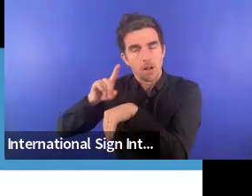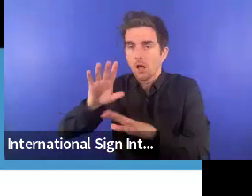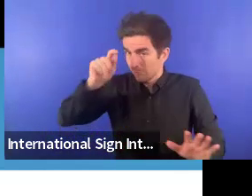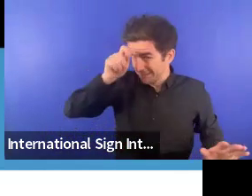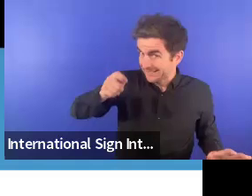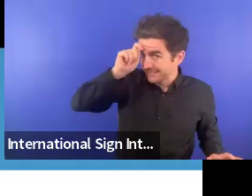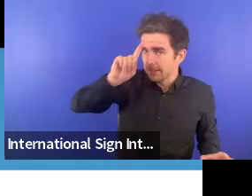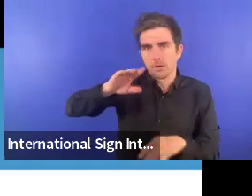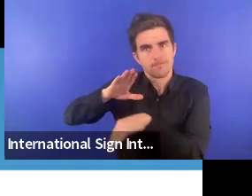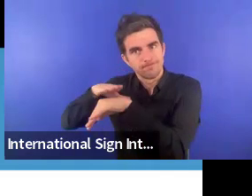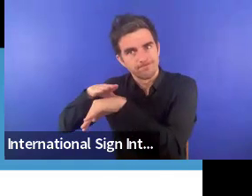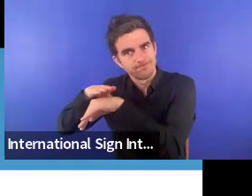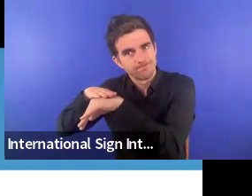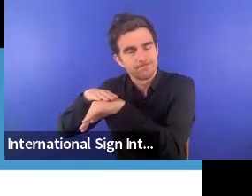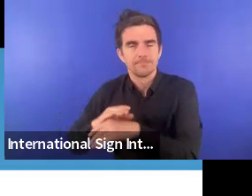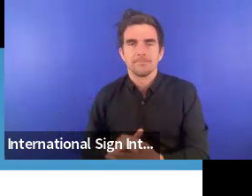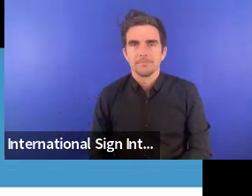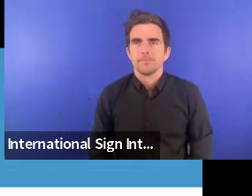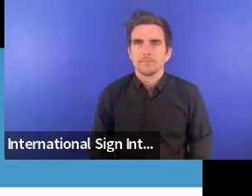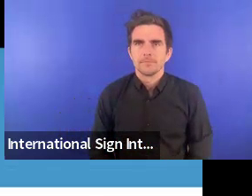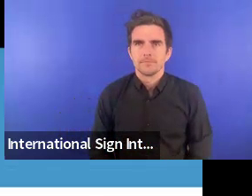we get to the next slide, please?